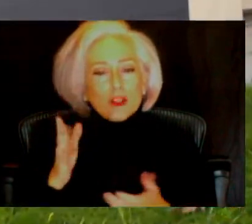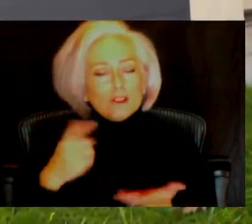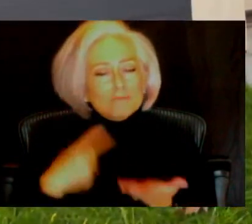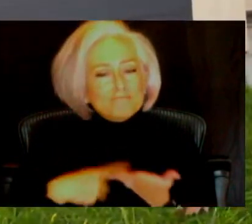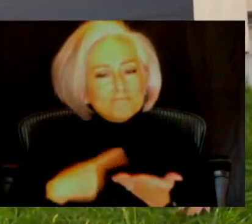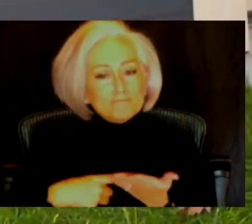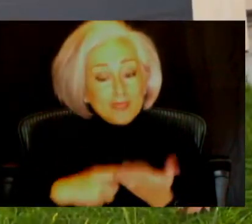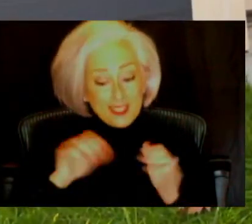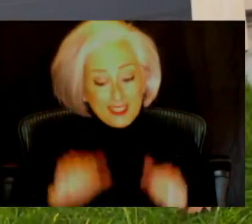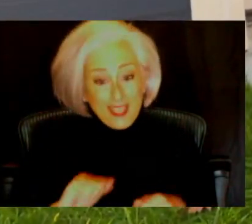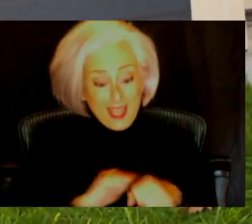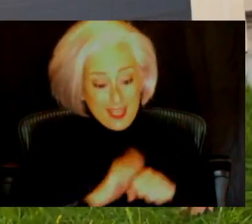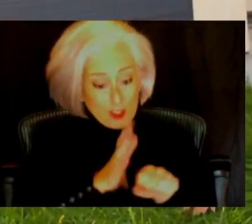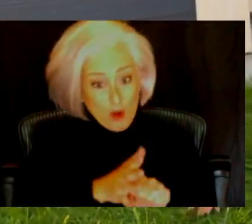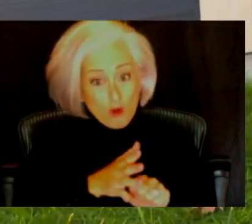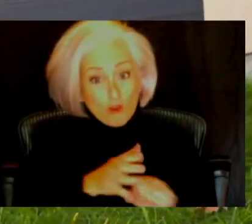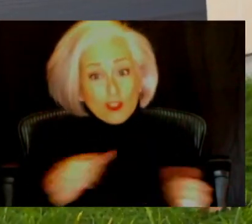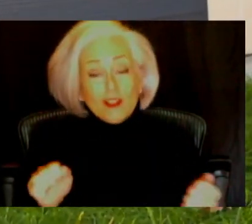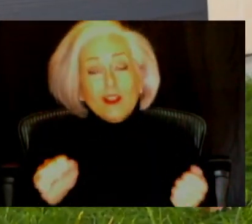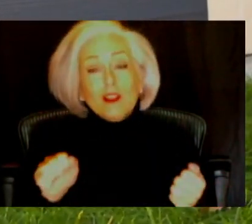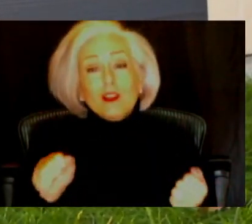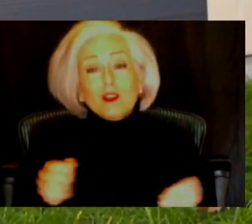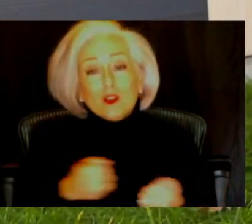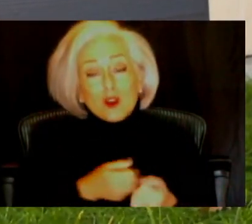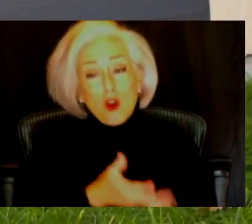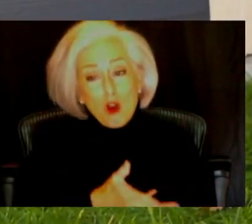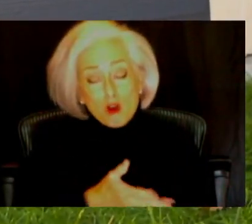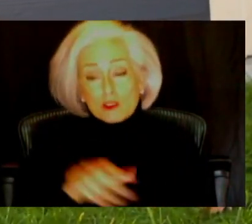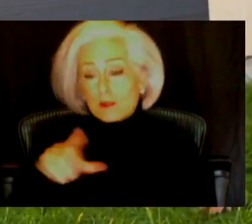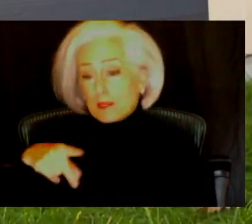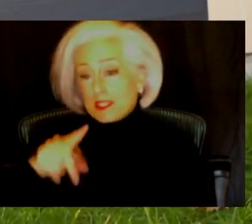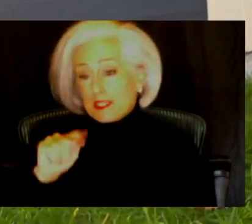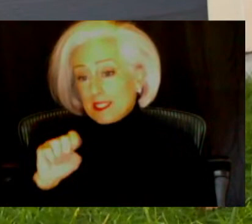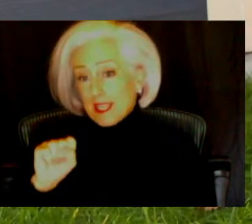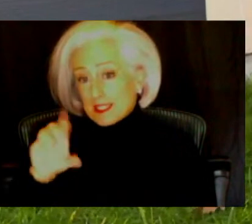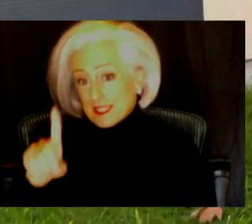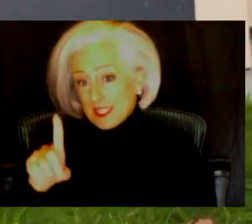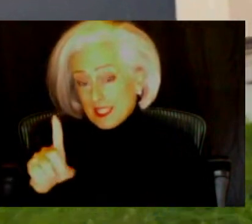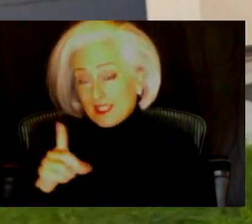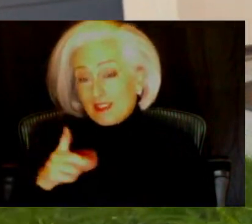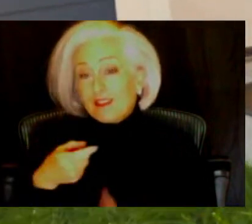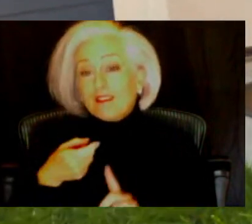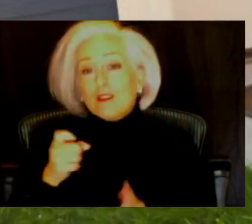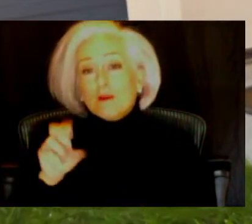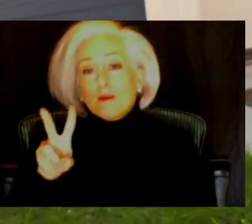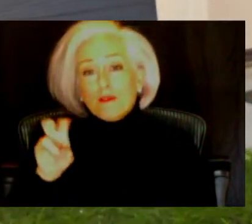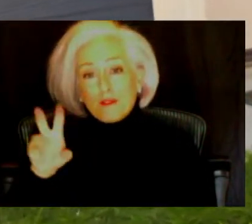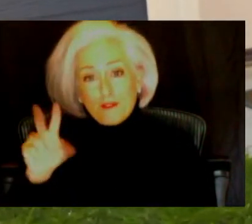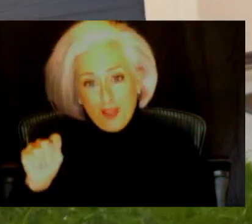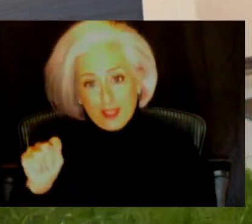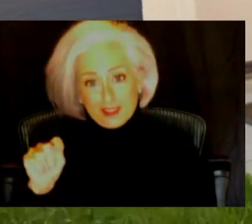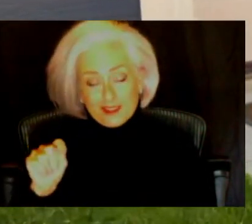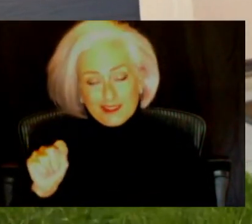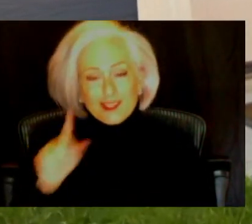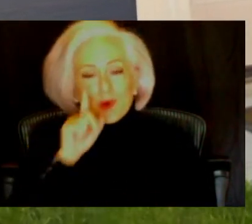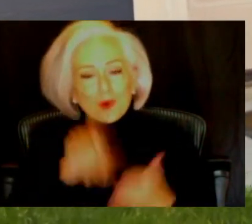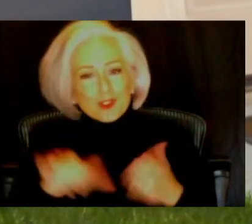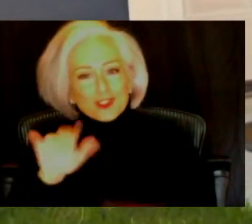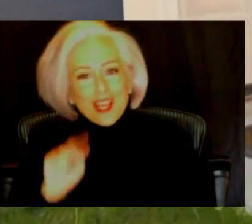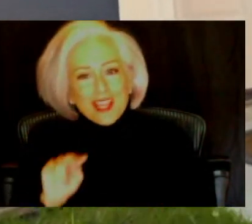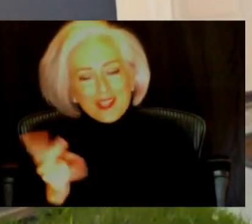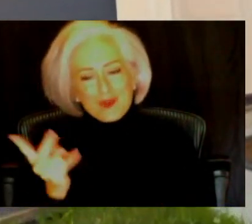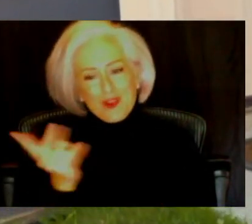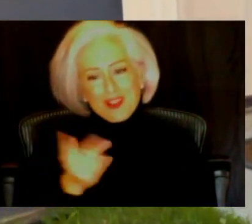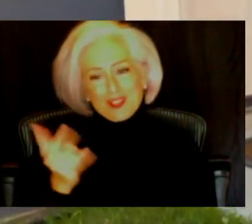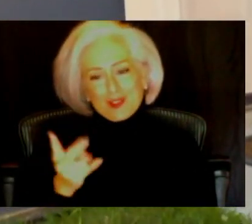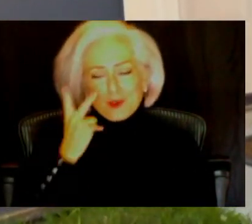PTSD in veterans. And we're going to check in with these two right there and learn how they lean on each other for support.